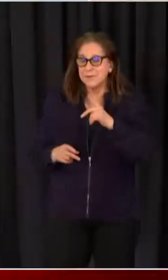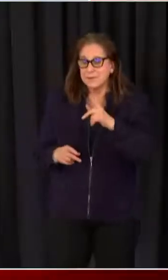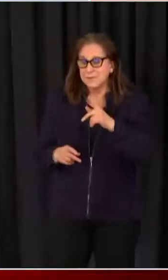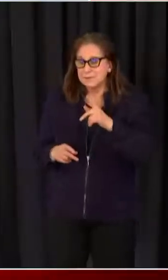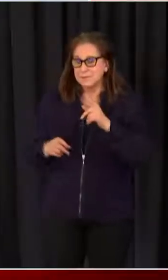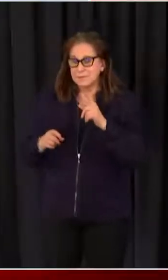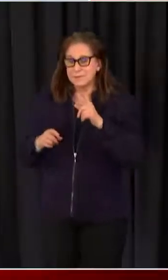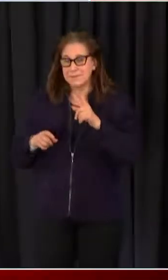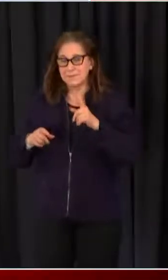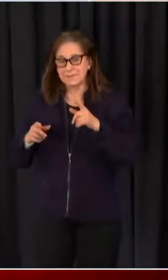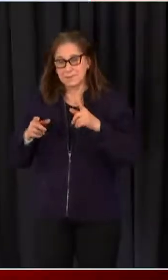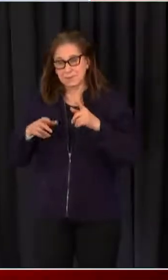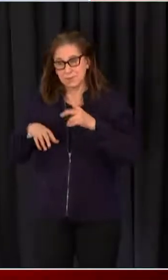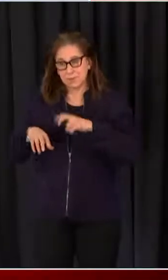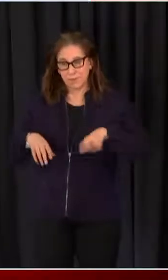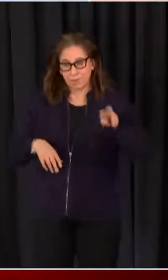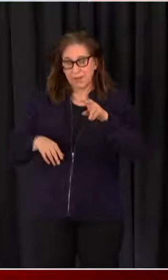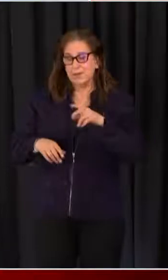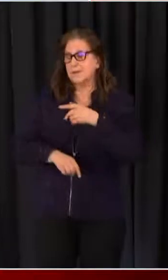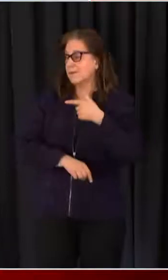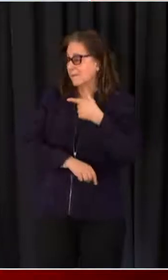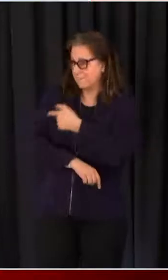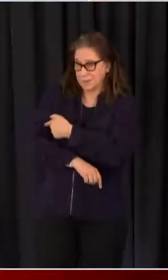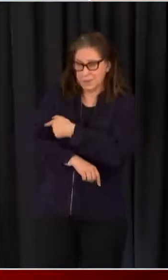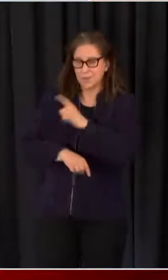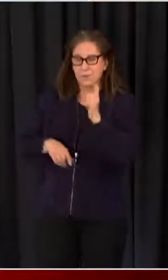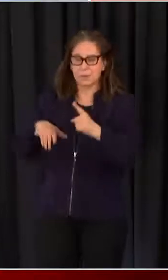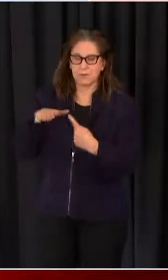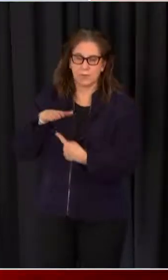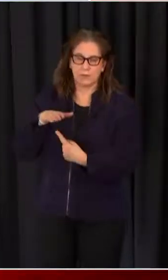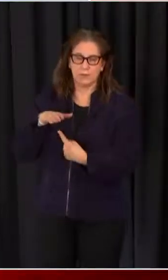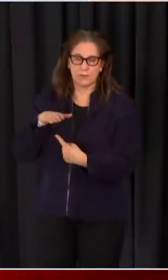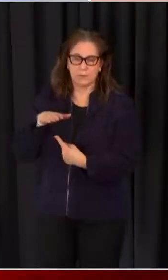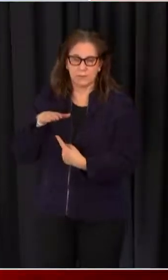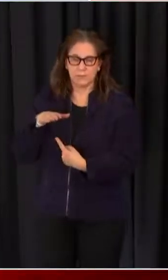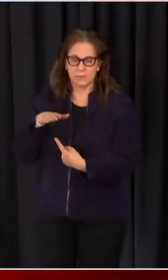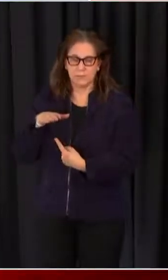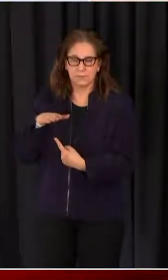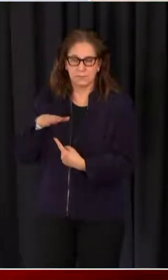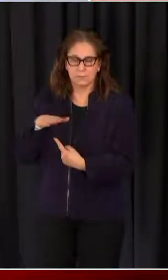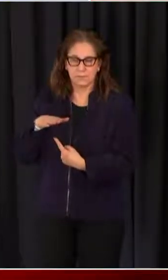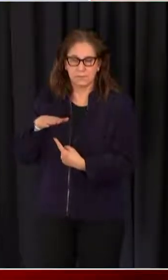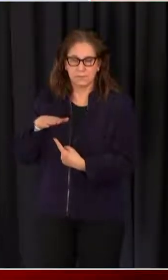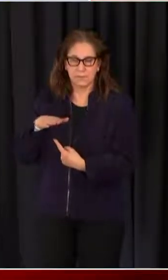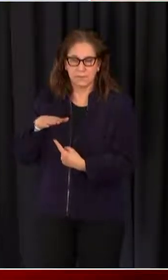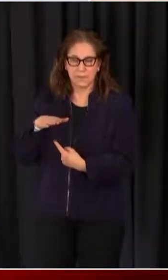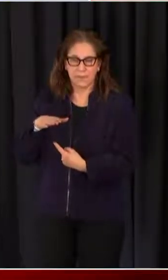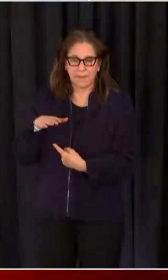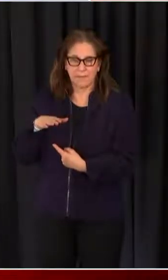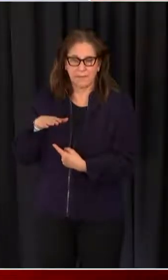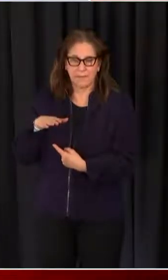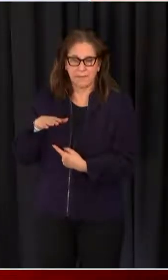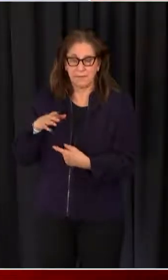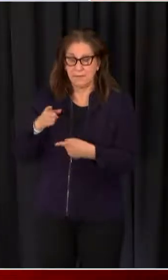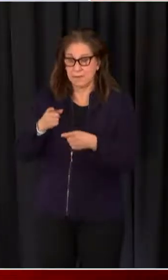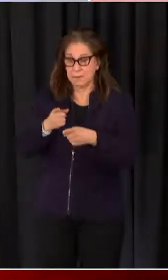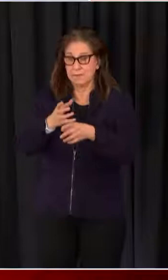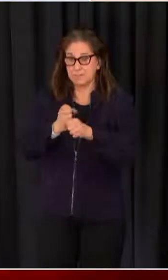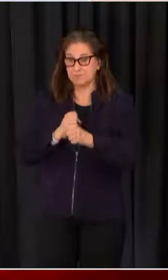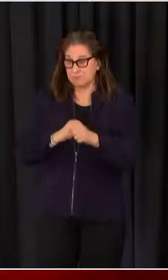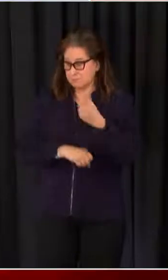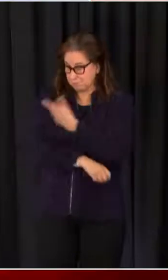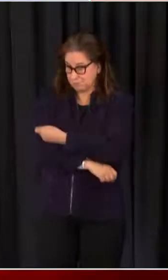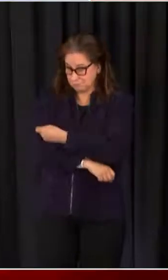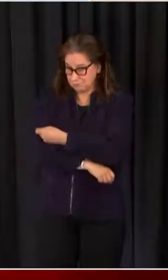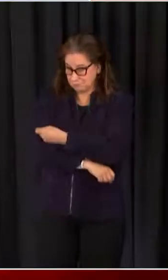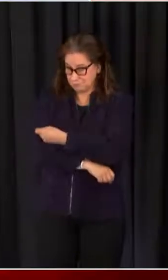vaccinated. And our guidance documents explains in detail what it means to be fully vaccinated because it's not the day you get the dose. So